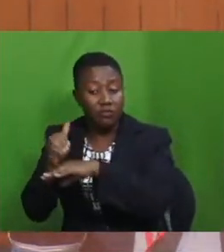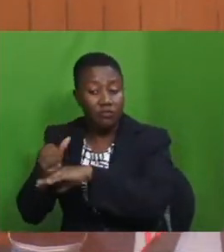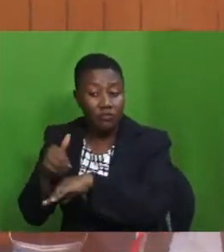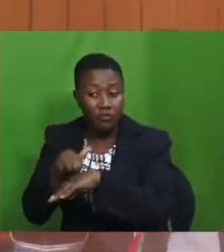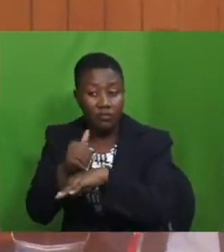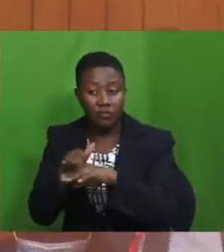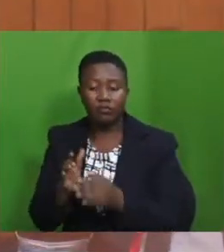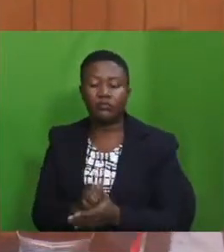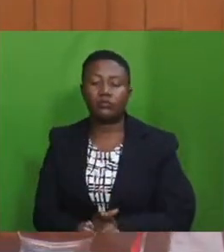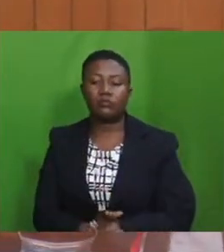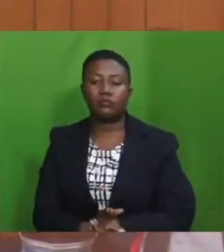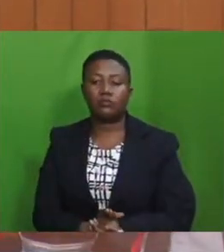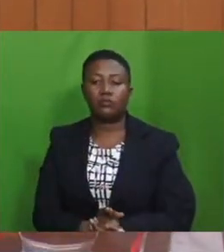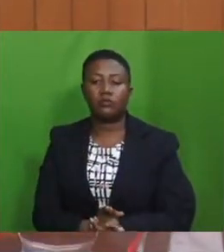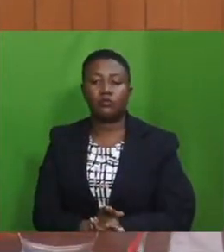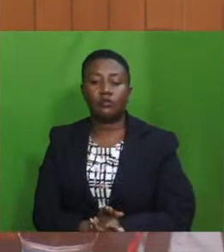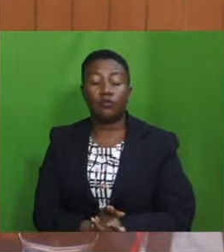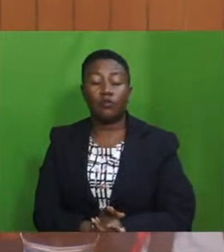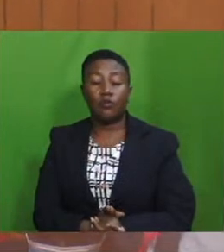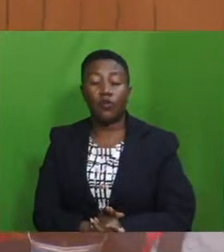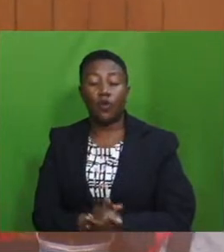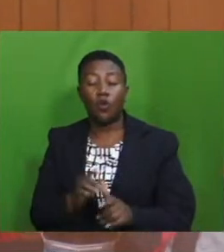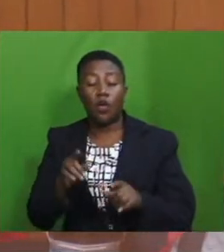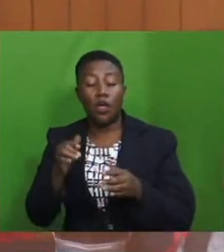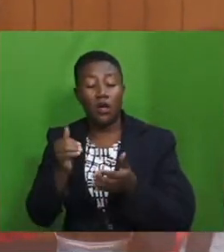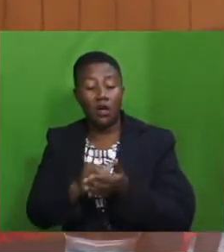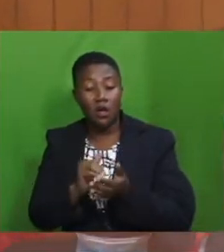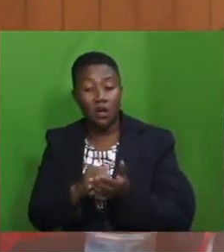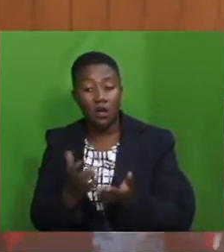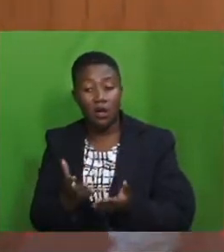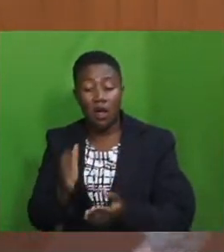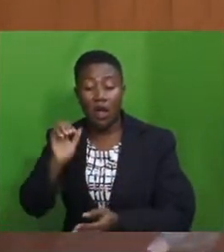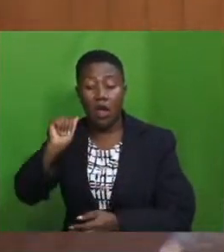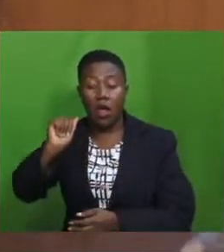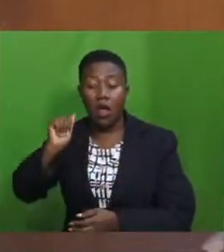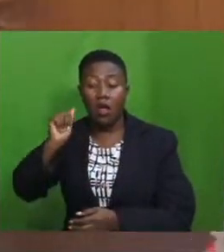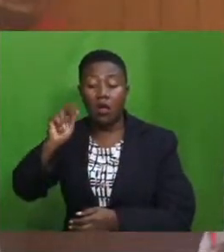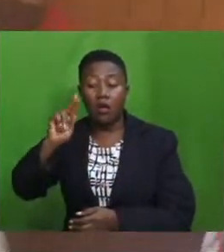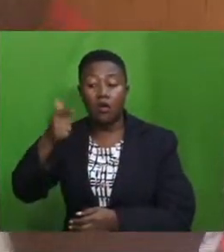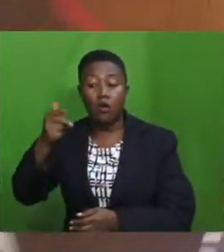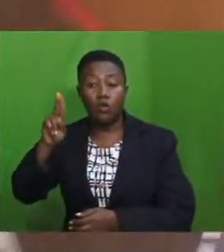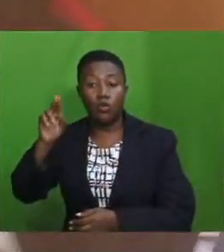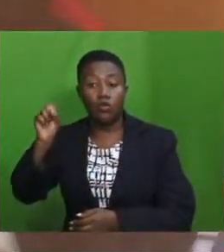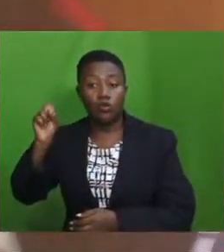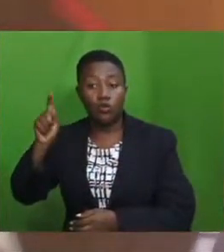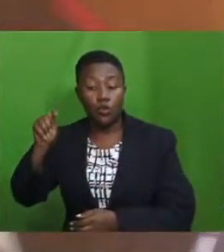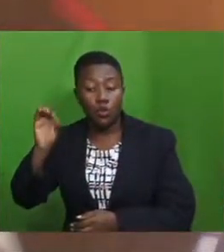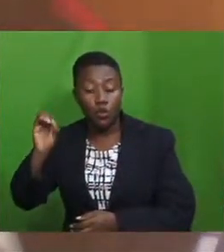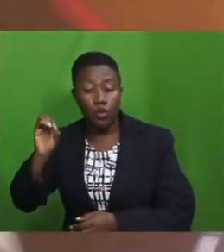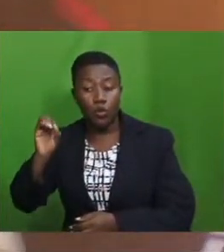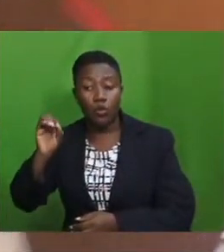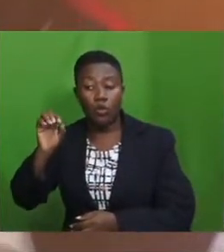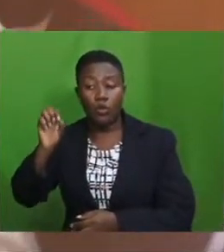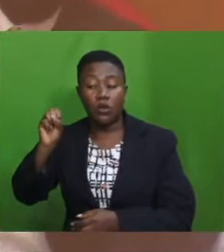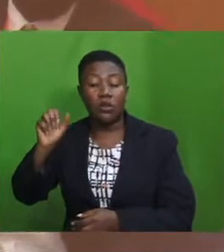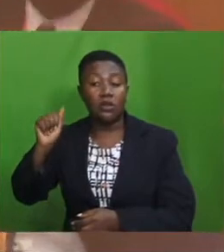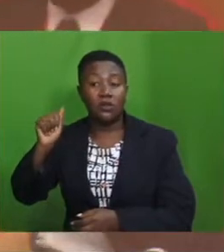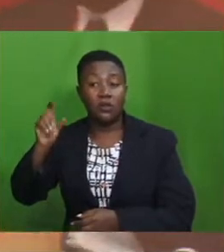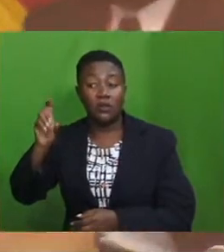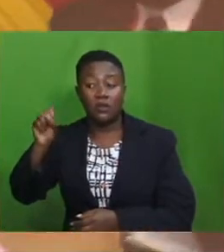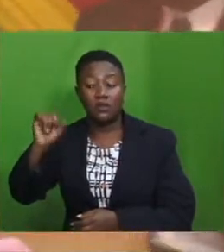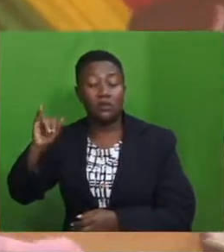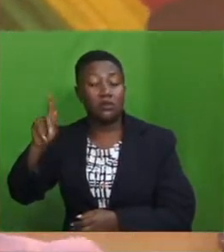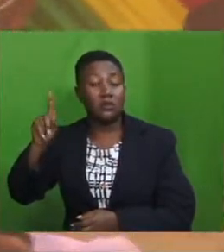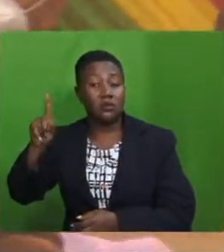We have His Excellency Augusto Da Silva Cunha,